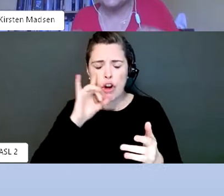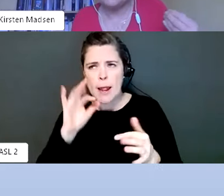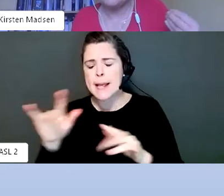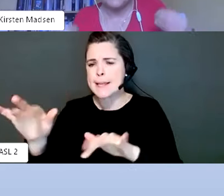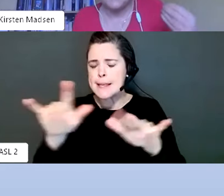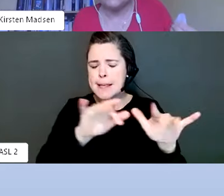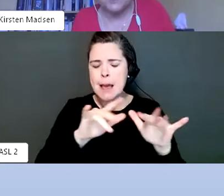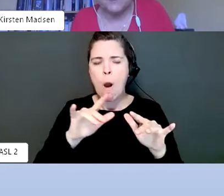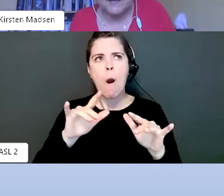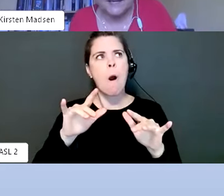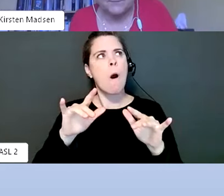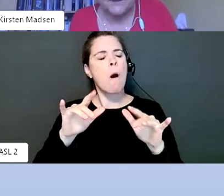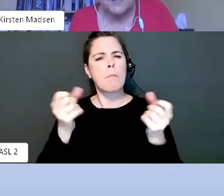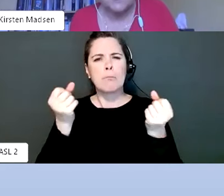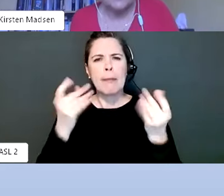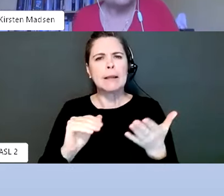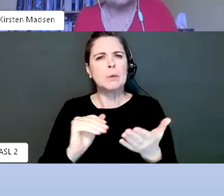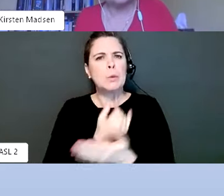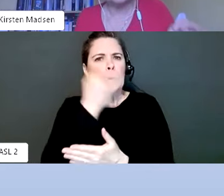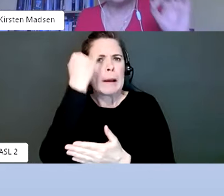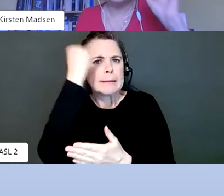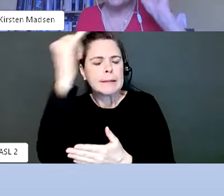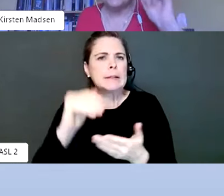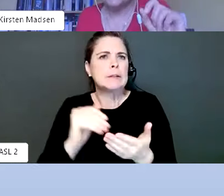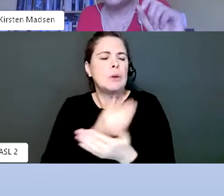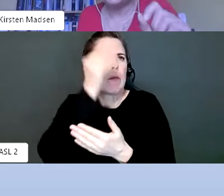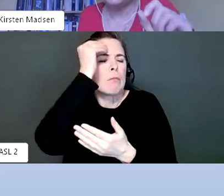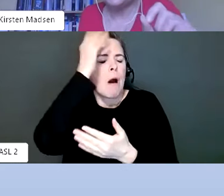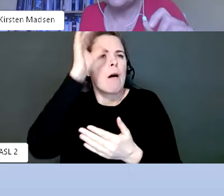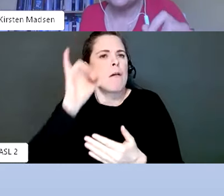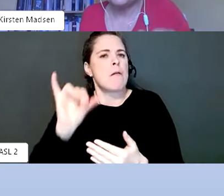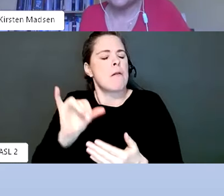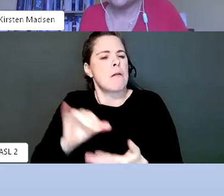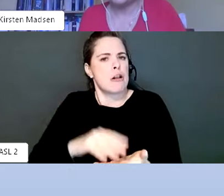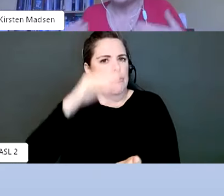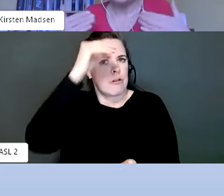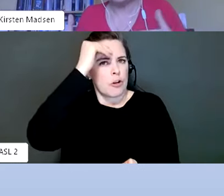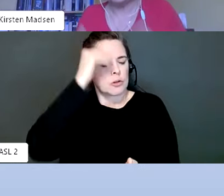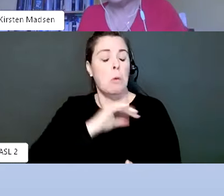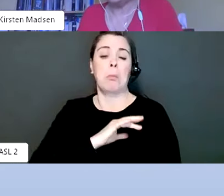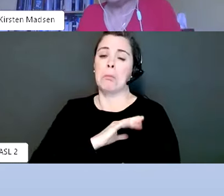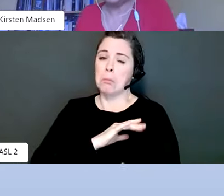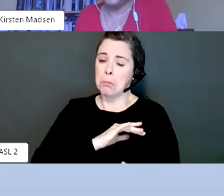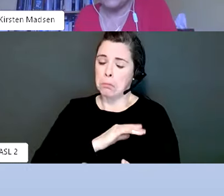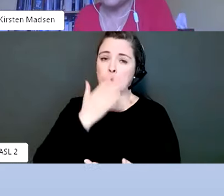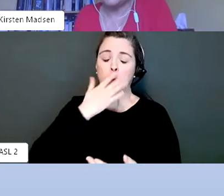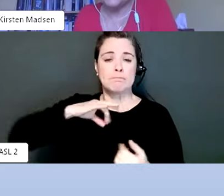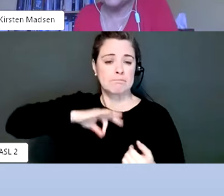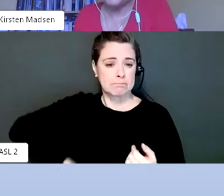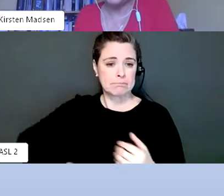engage in behaviors differently. The other thing is using these survey results. So the